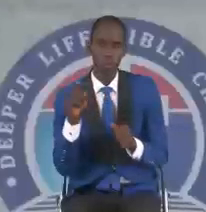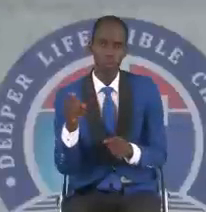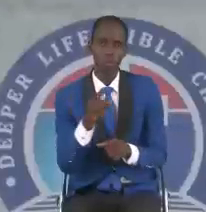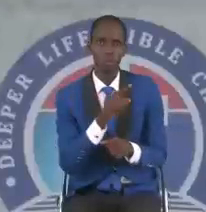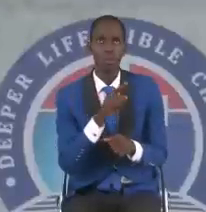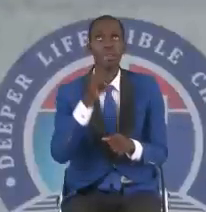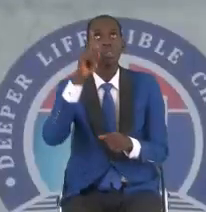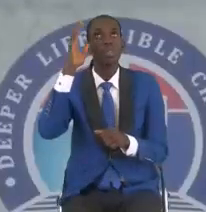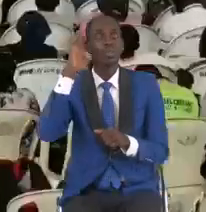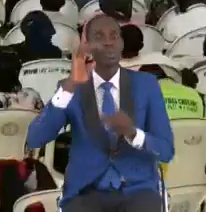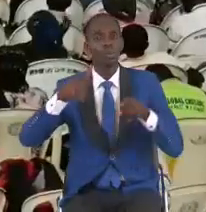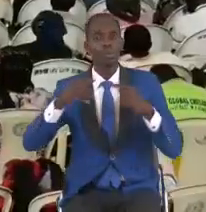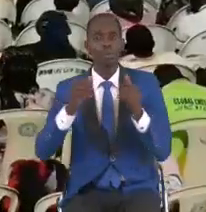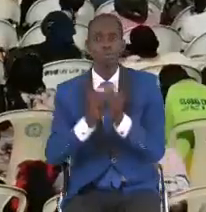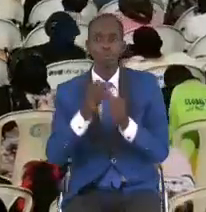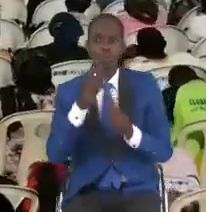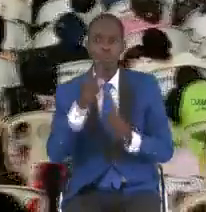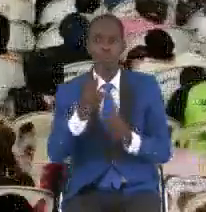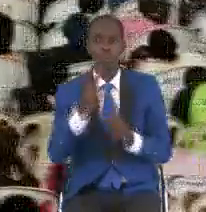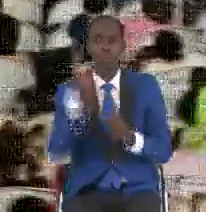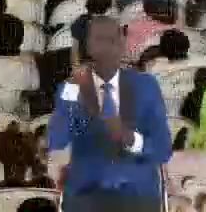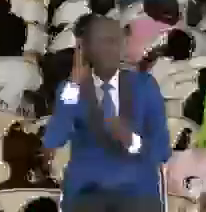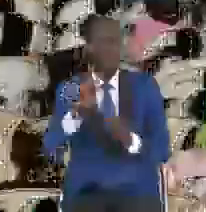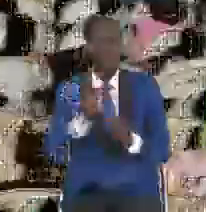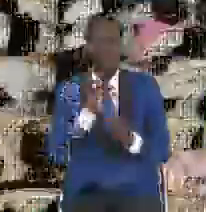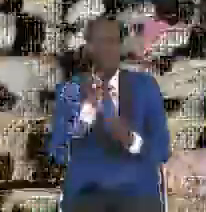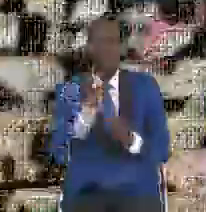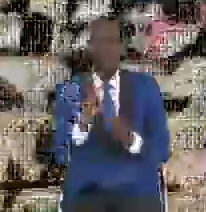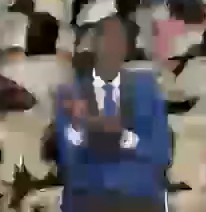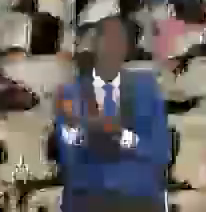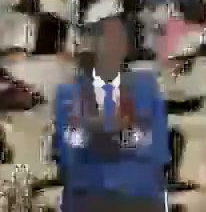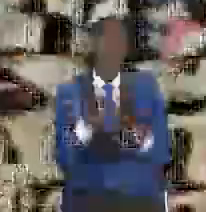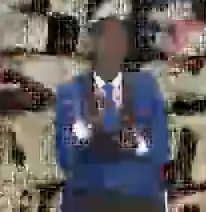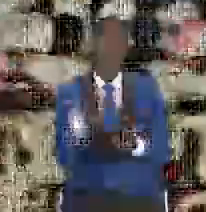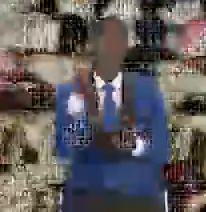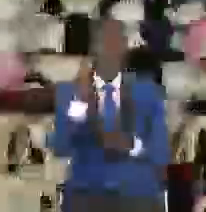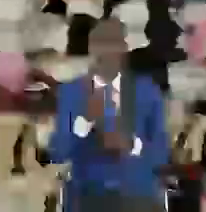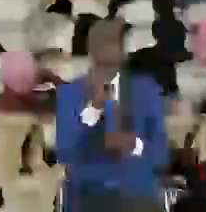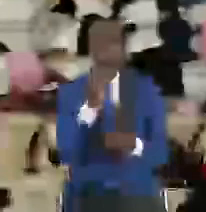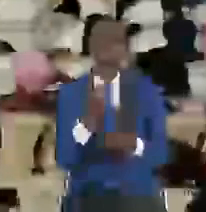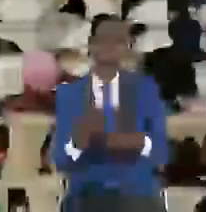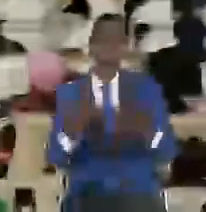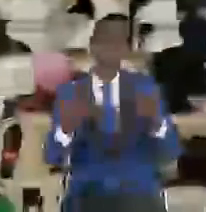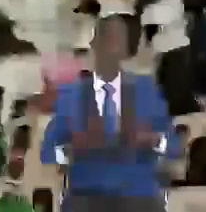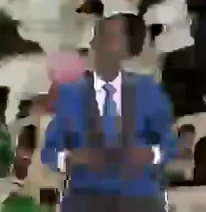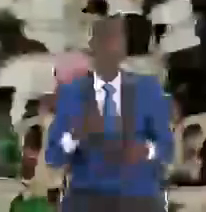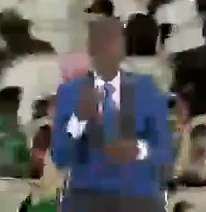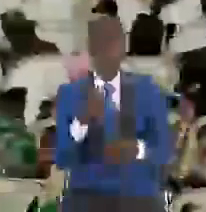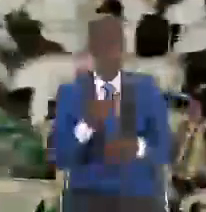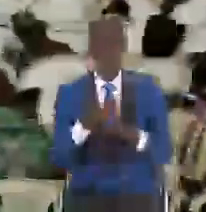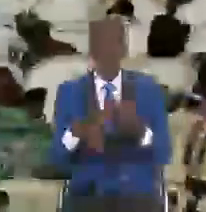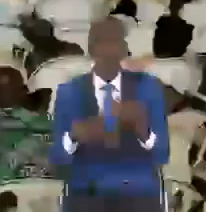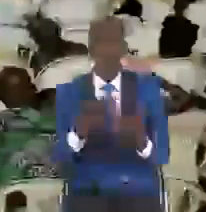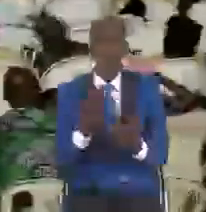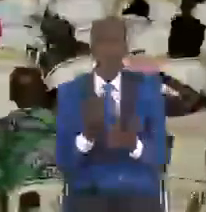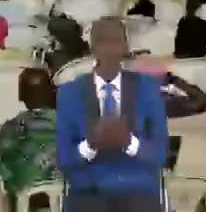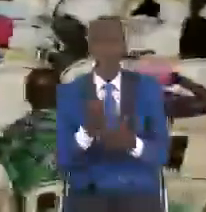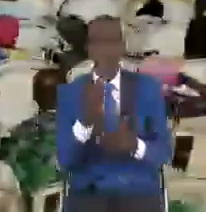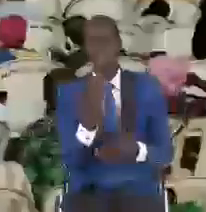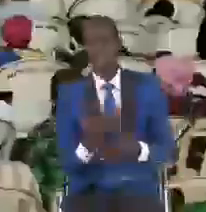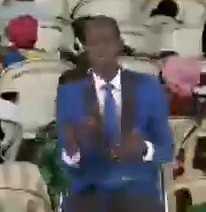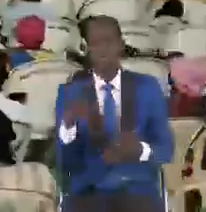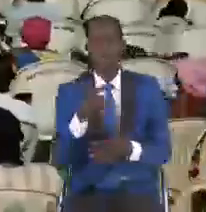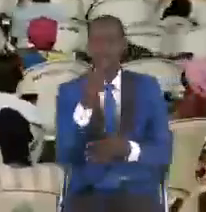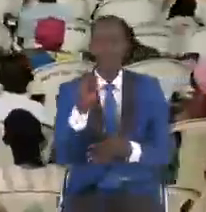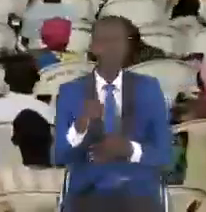go with you. He will not fail you. He will not disappoint you. All provisions that you need will come